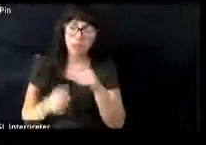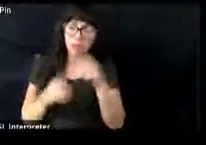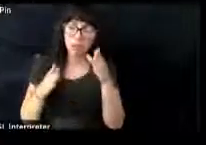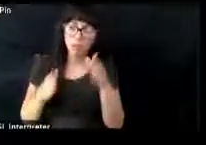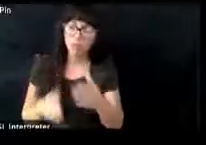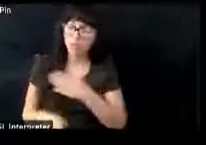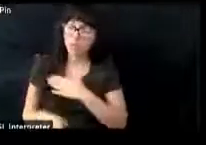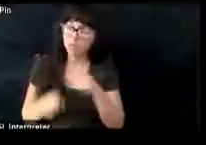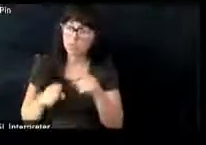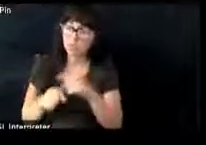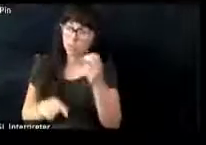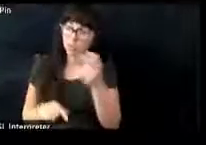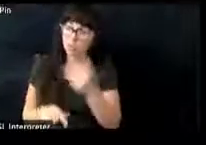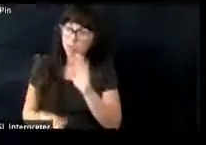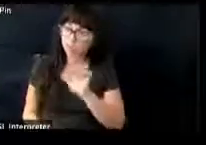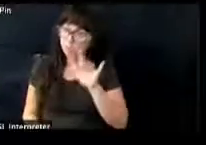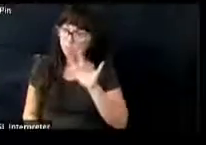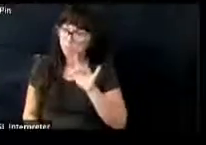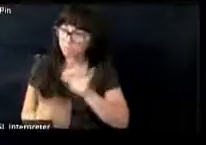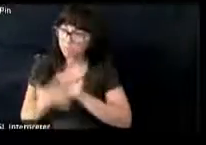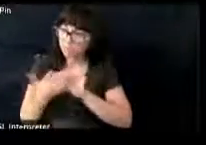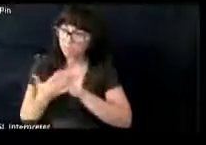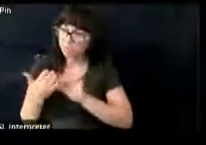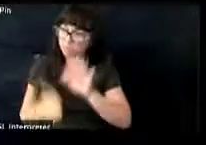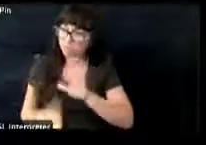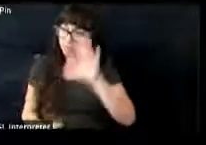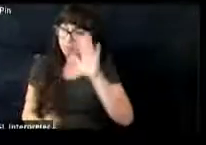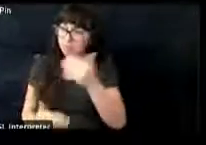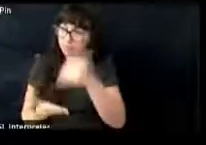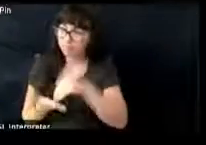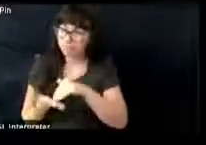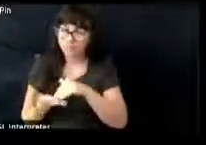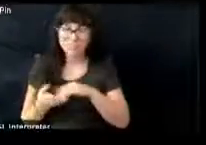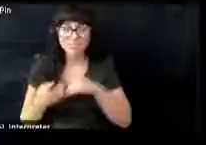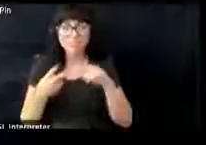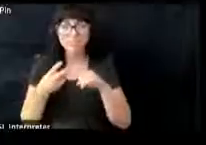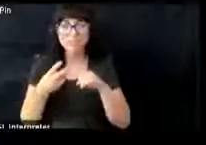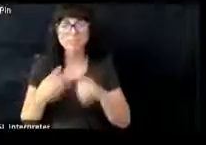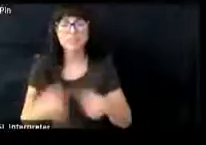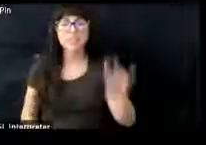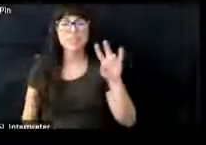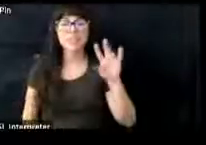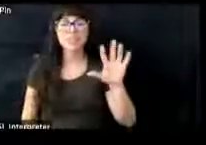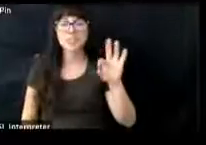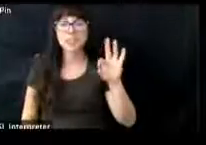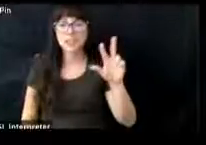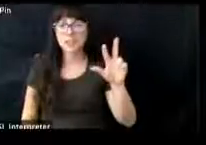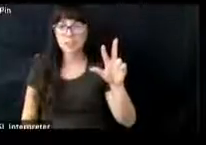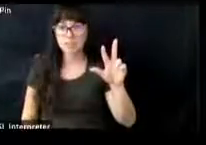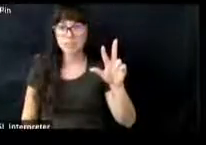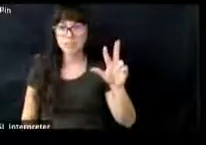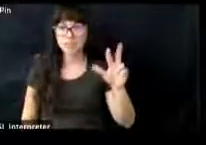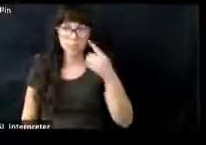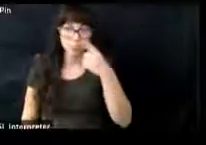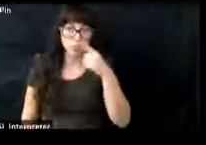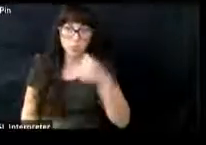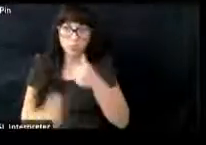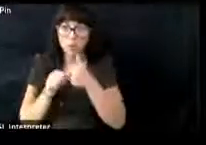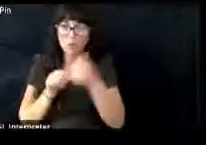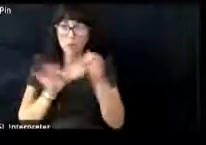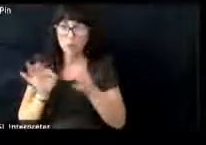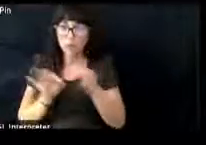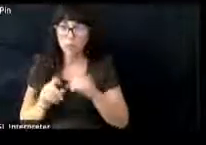again. Right now, we'll be going to caller 7593. If you will please follow the prompts to